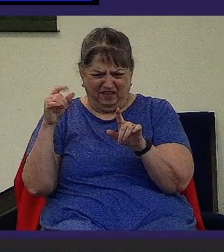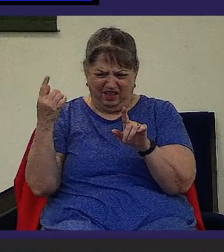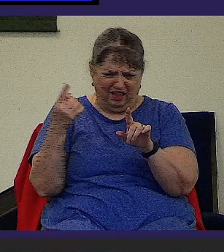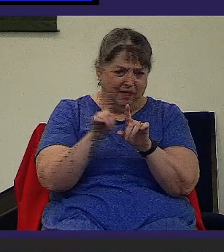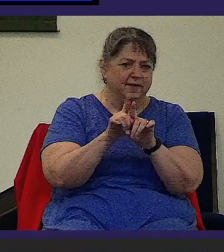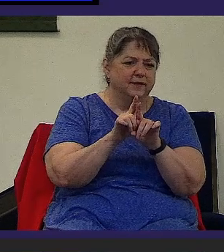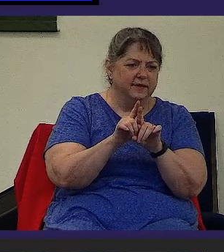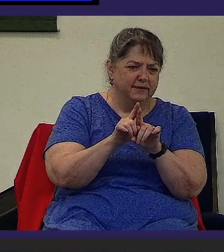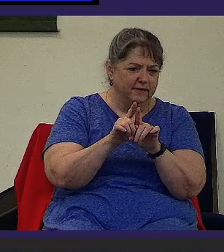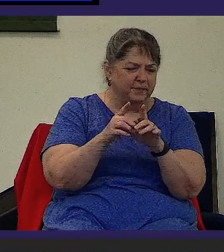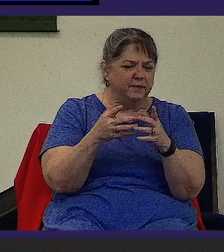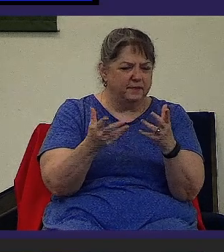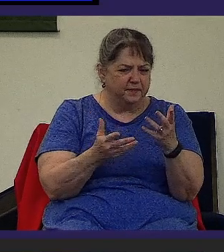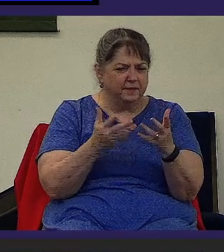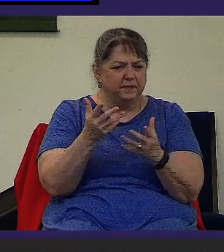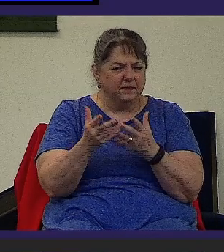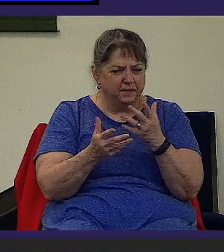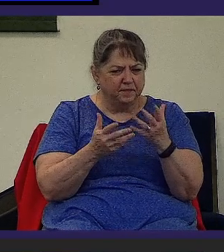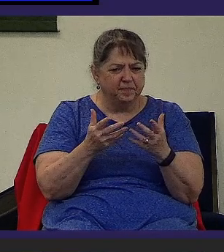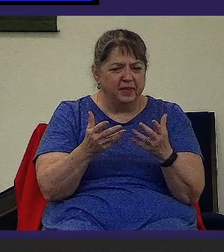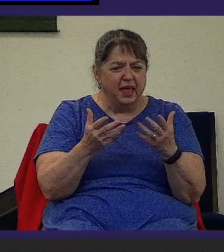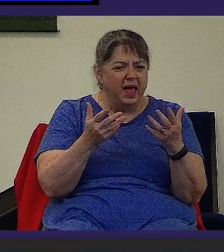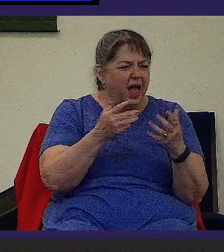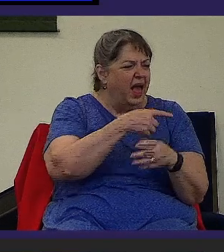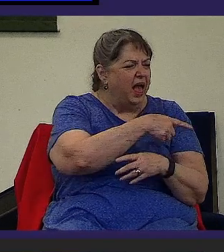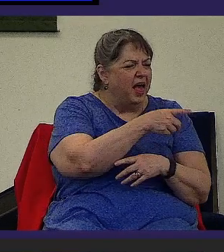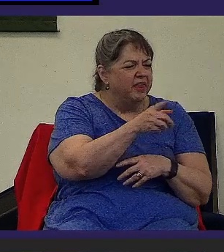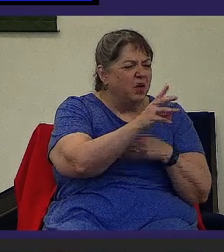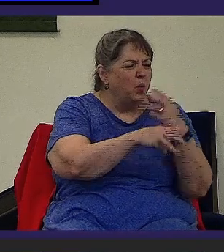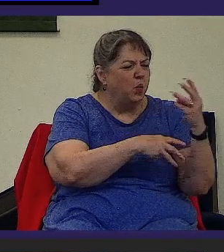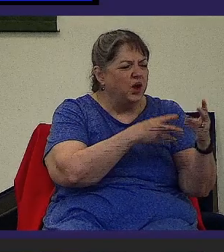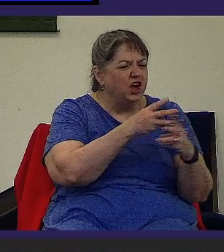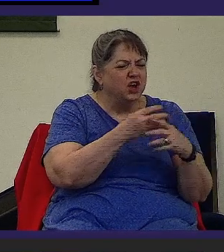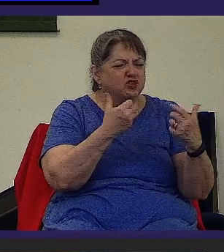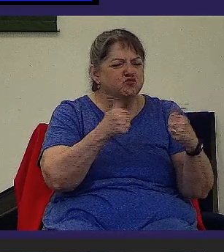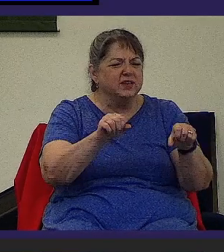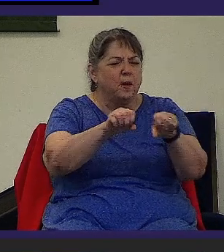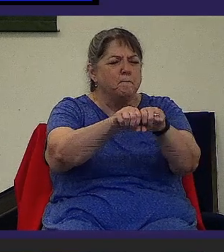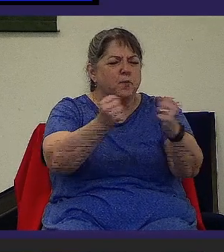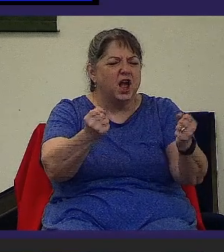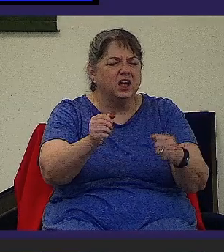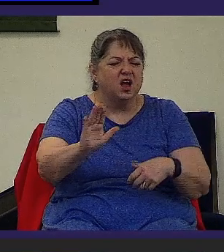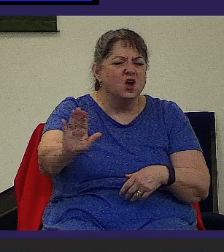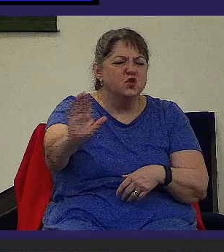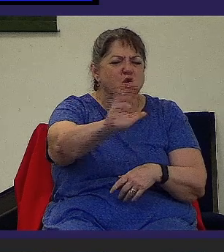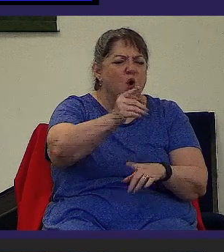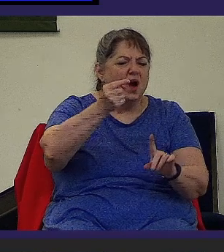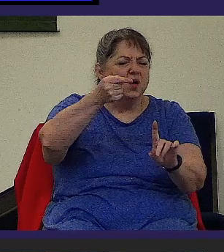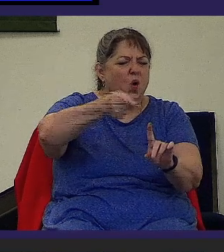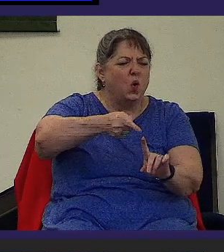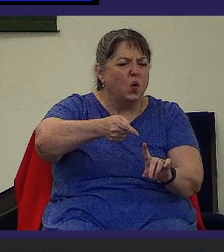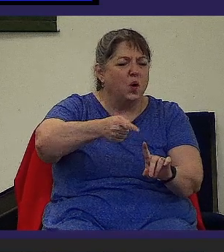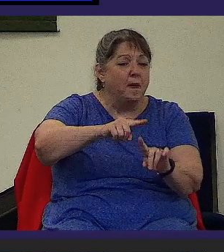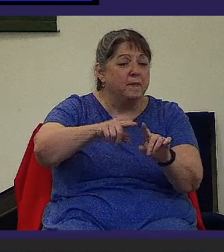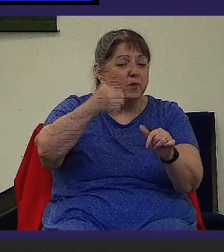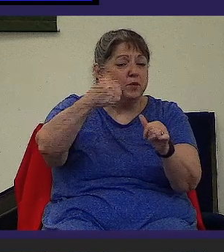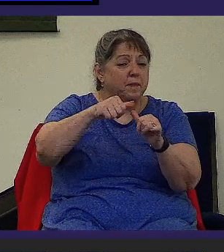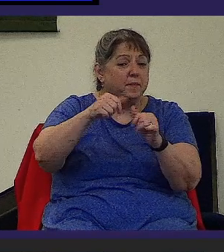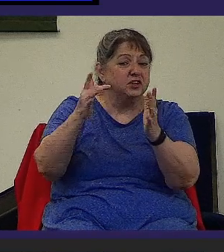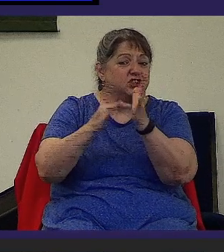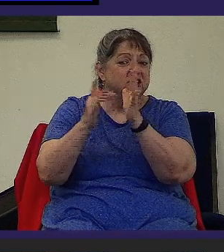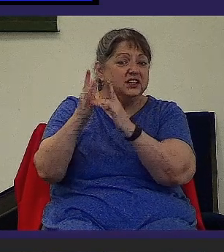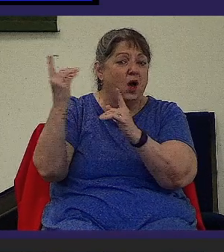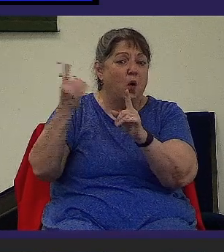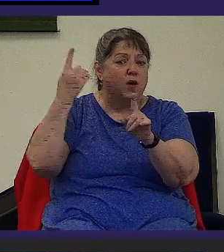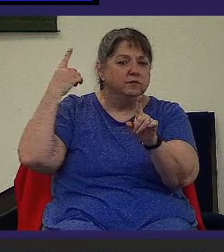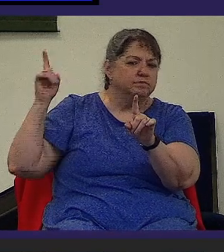challenged every one of us no matter what the world throws at us or what the enemy throws at us we still have christ on our side and i think heather